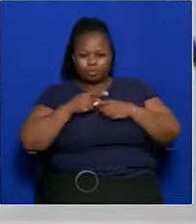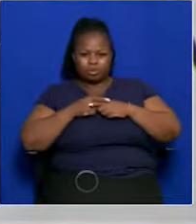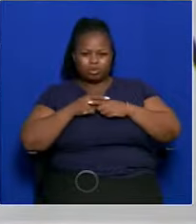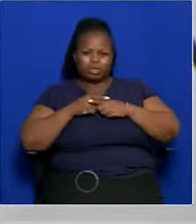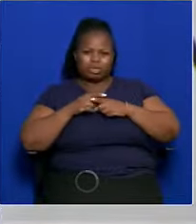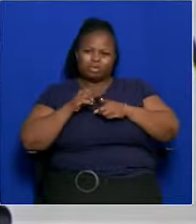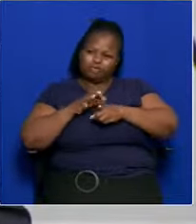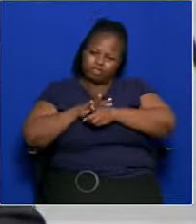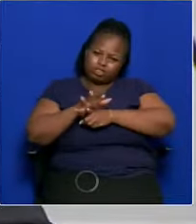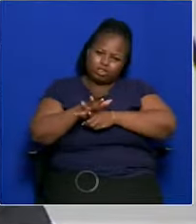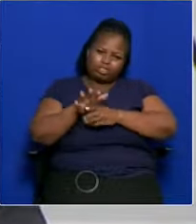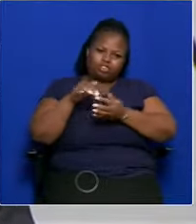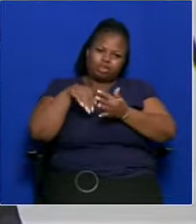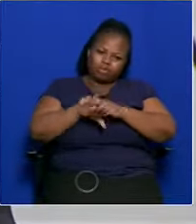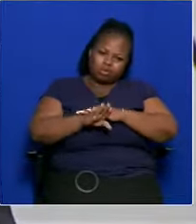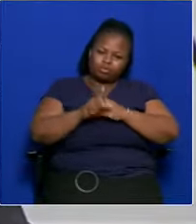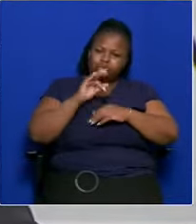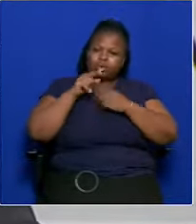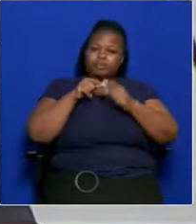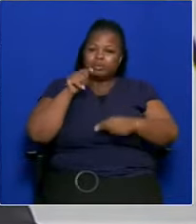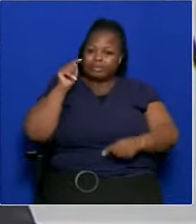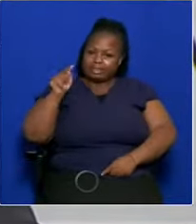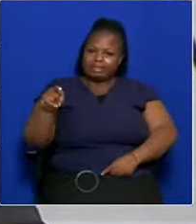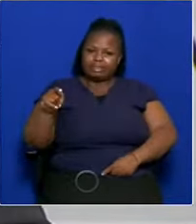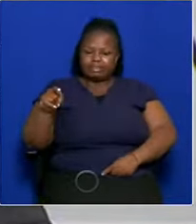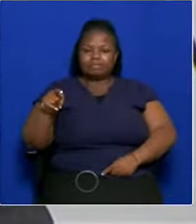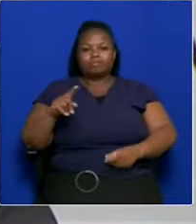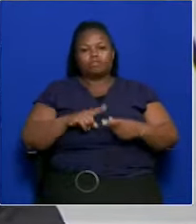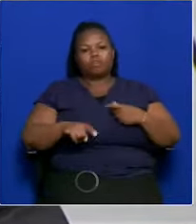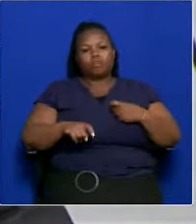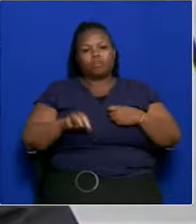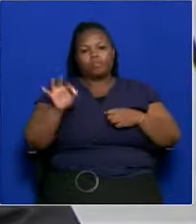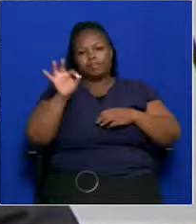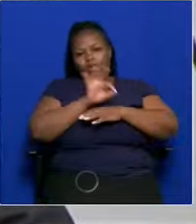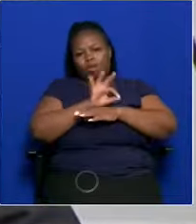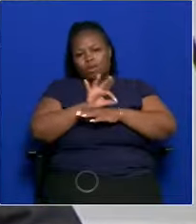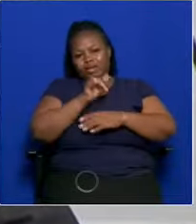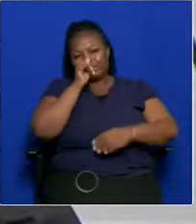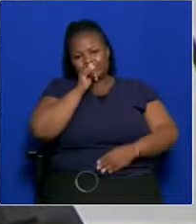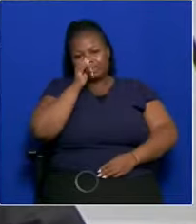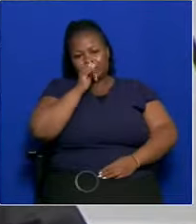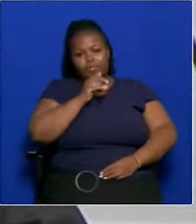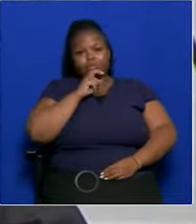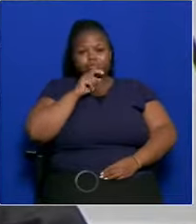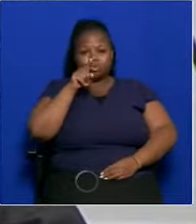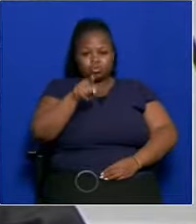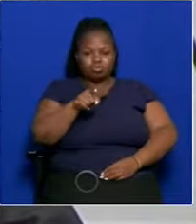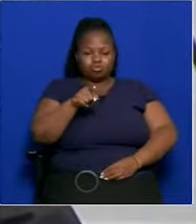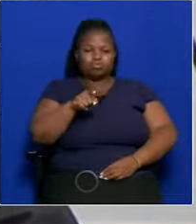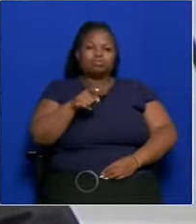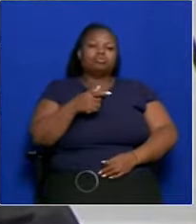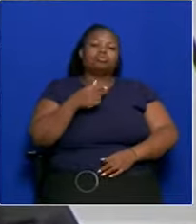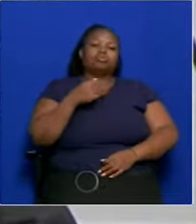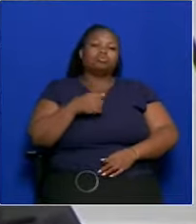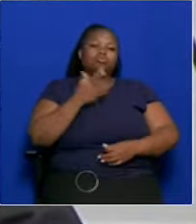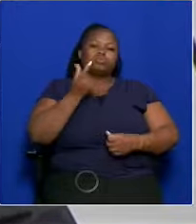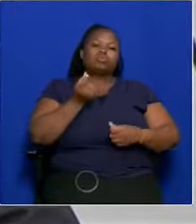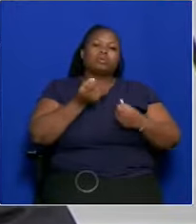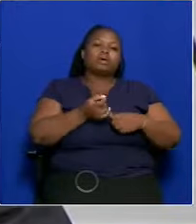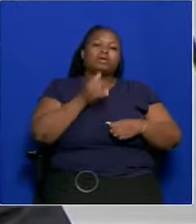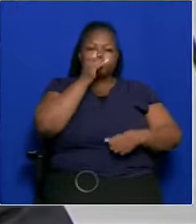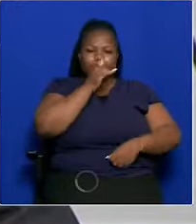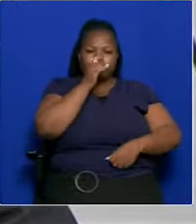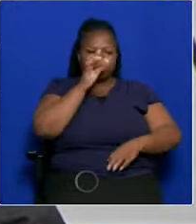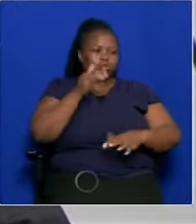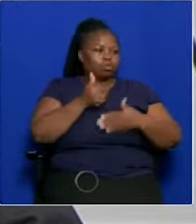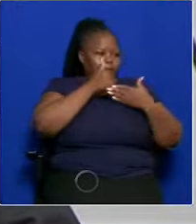about infiltration by the syndicates using you to commit a crime or you to assist them committing